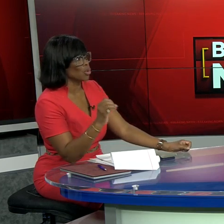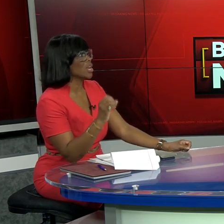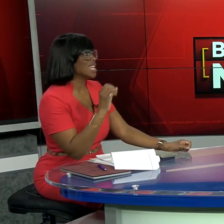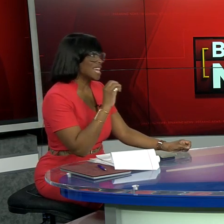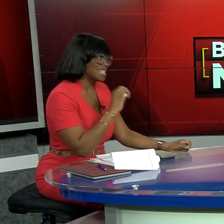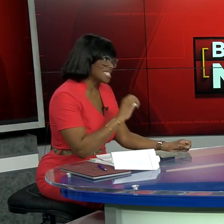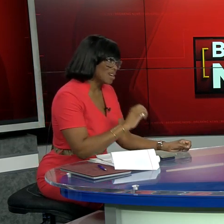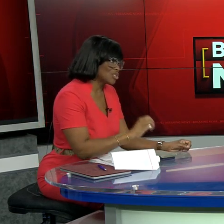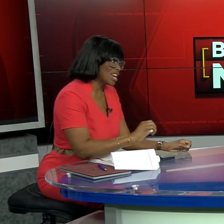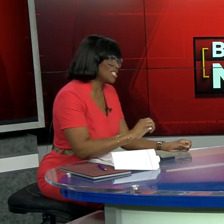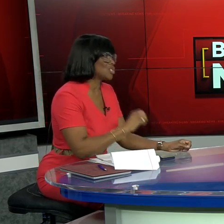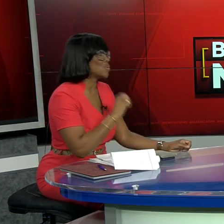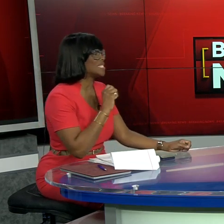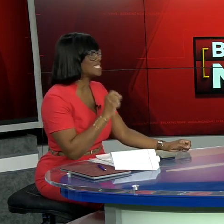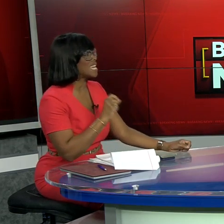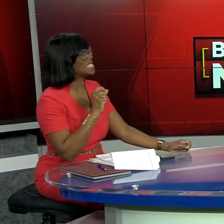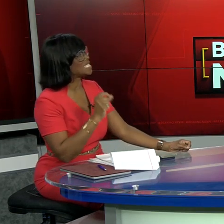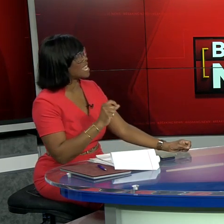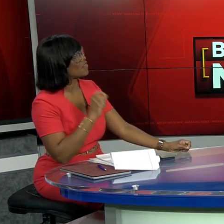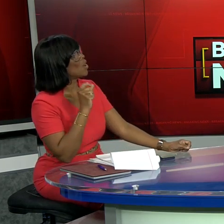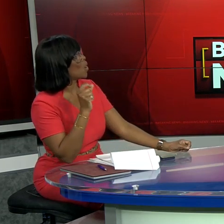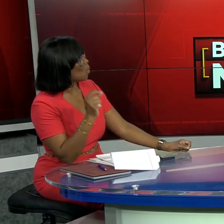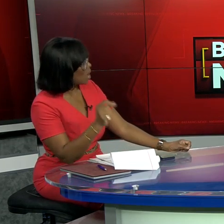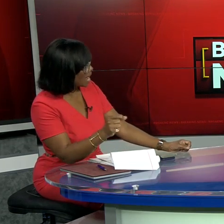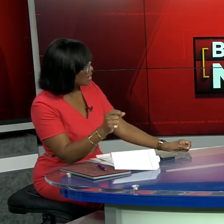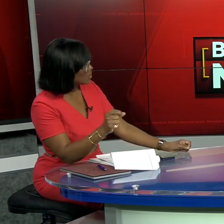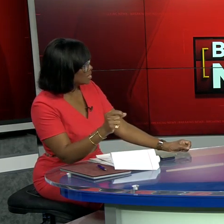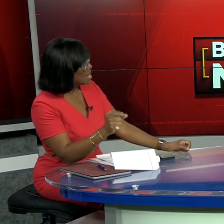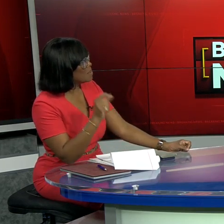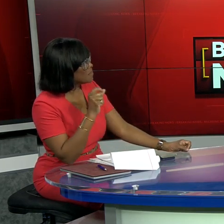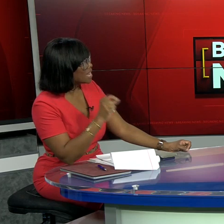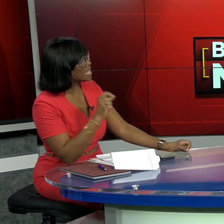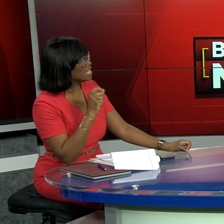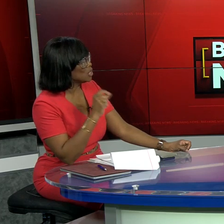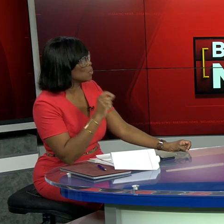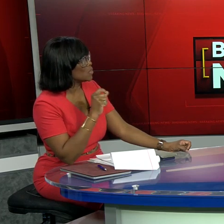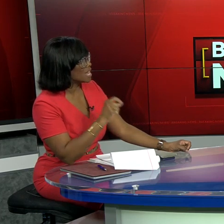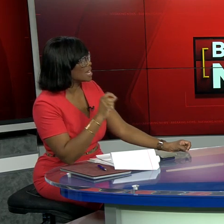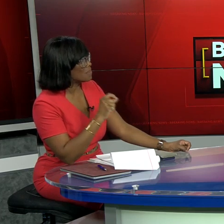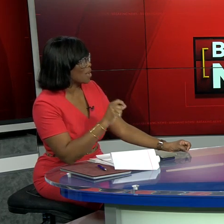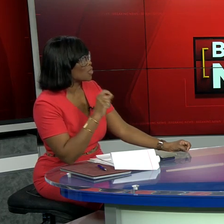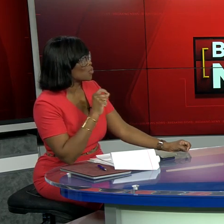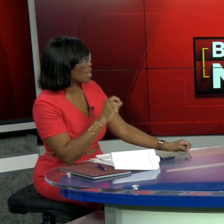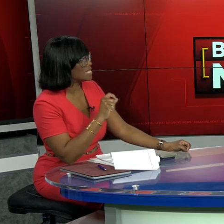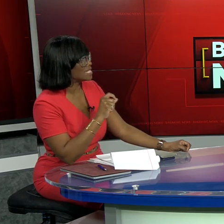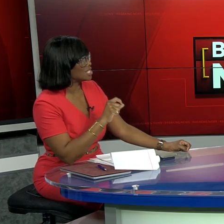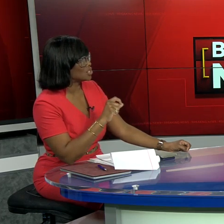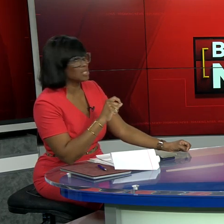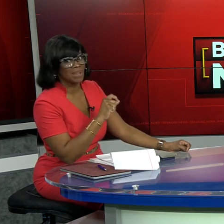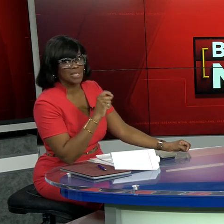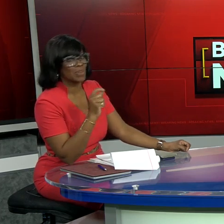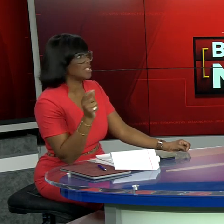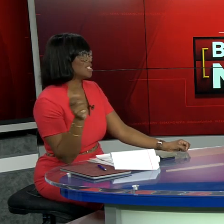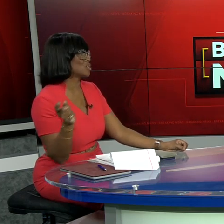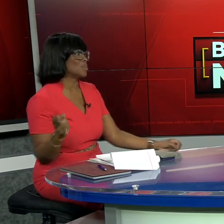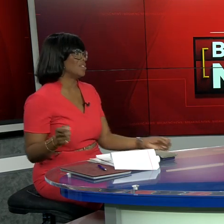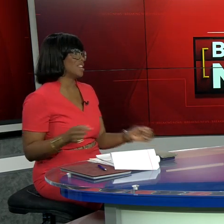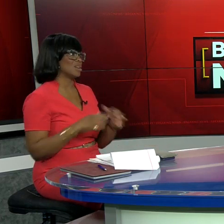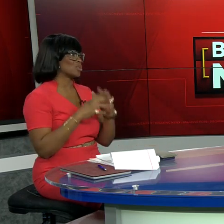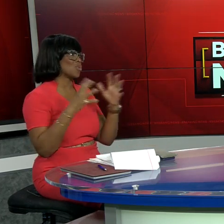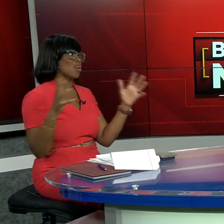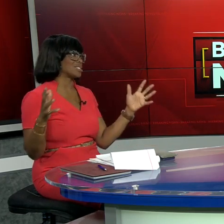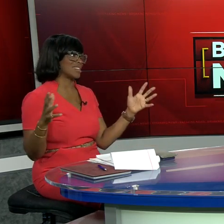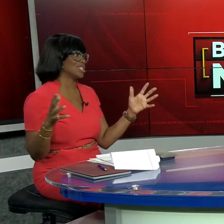stay-at-home order that is now changed to a Stay Safe Ohio, making you think about the right decisions, because we've seen so